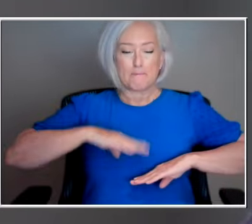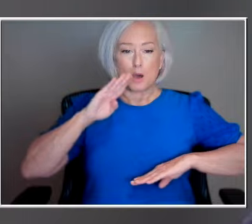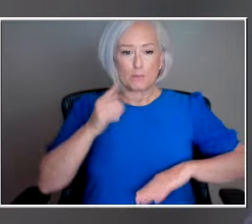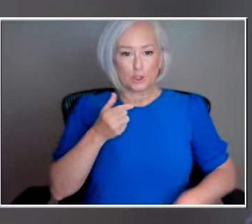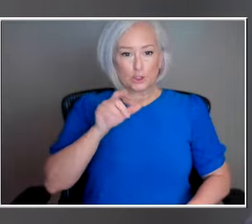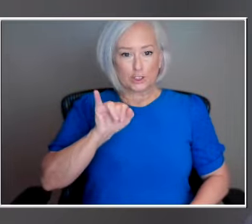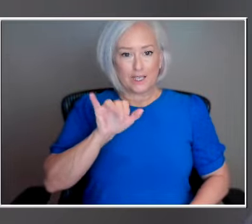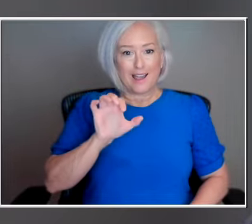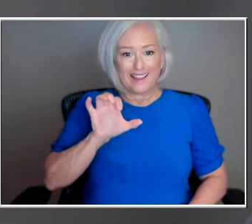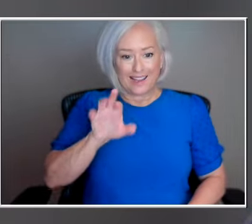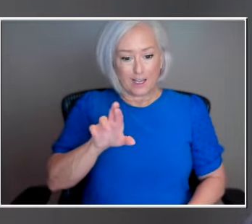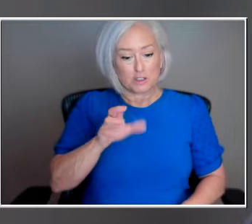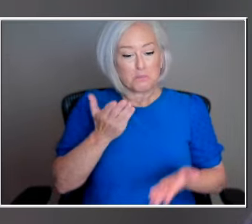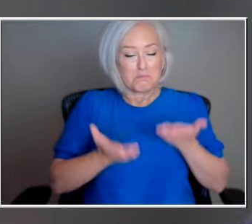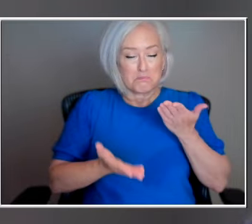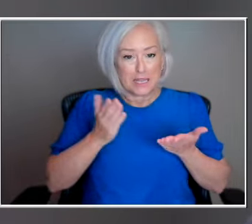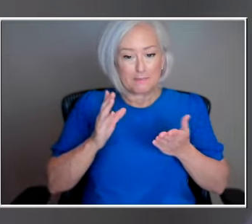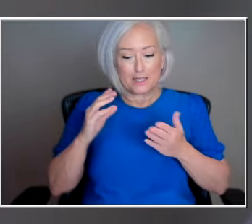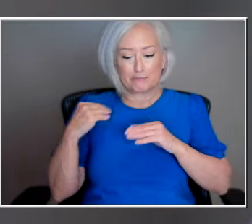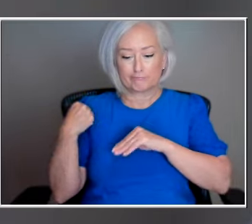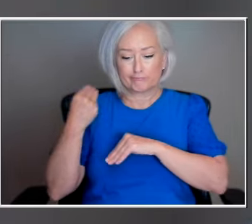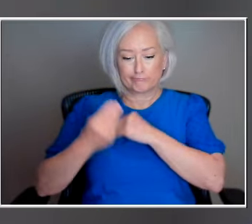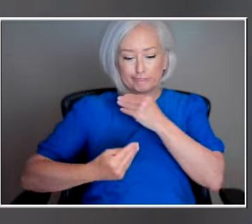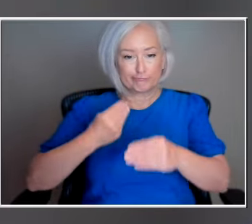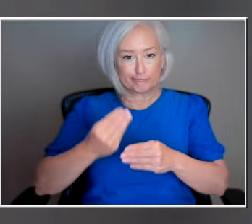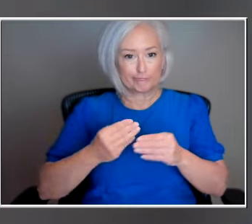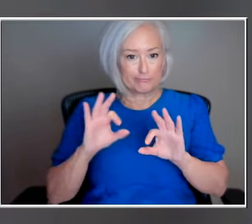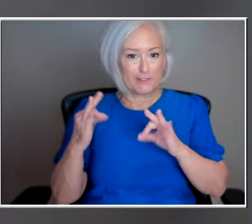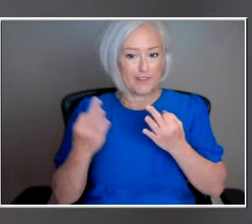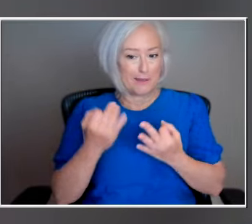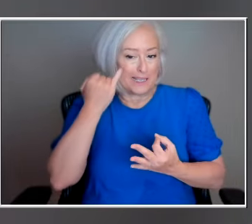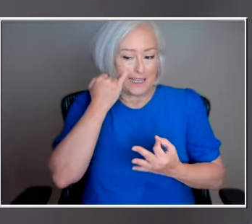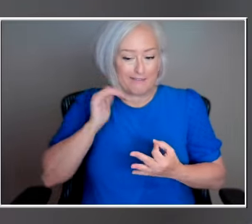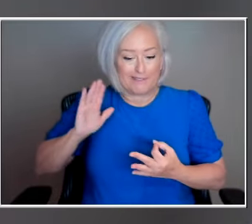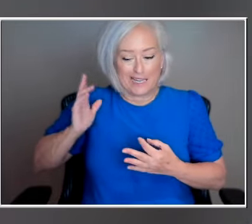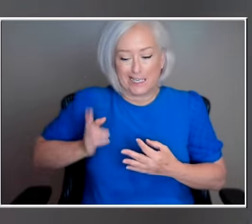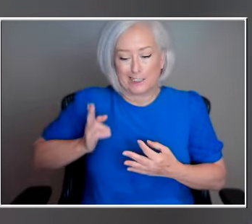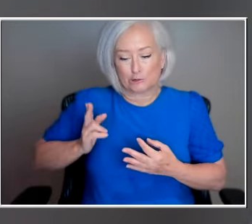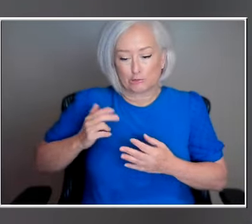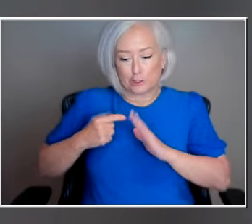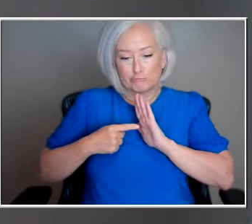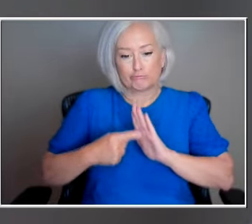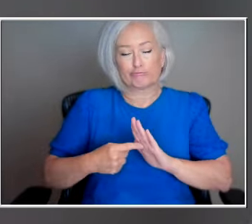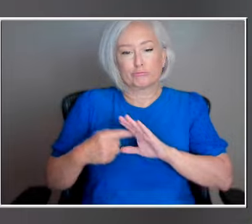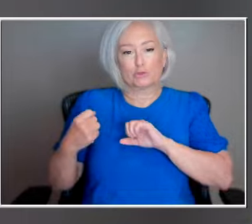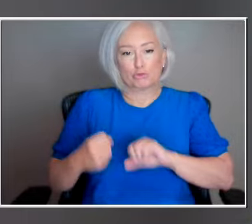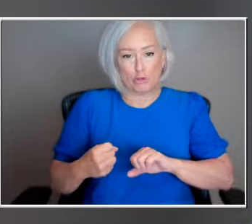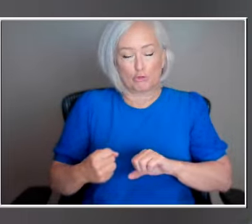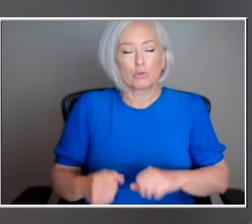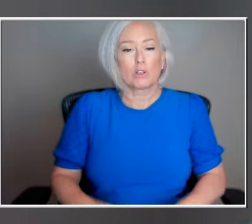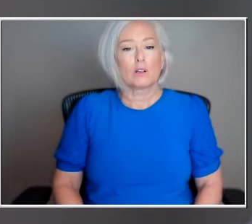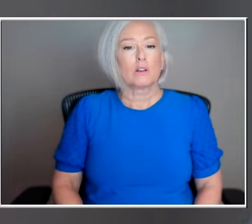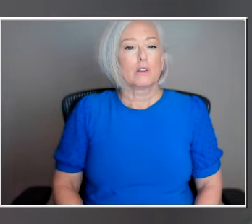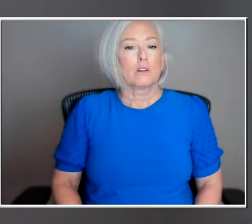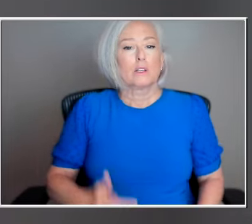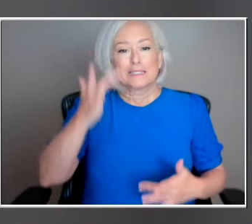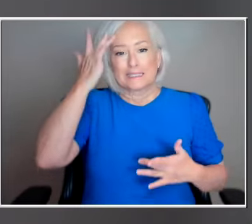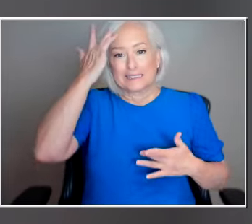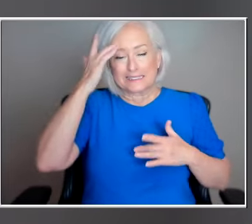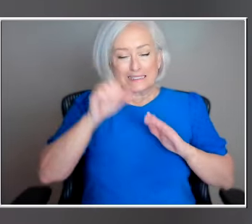be genetic, especially if there's a strong family history of cancers. There are syndromes, hereditary type of